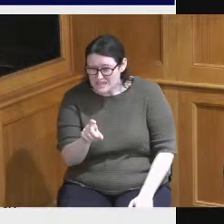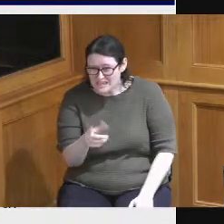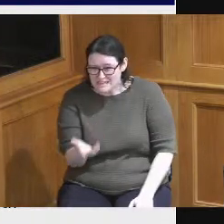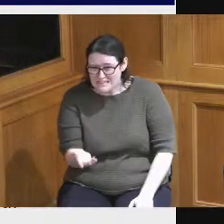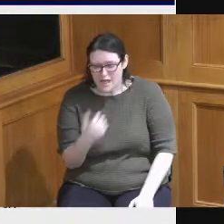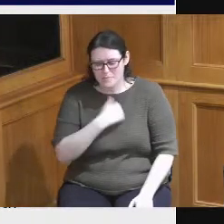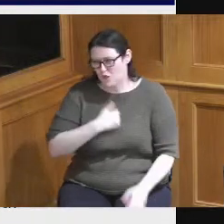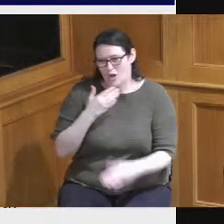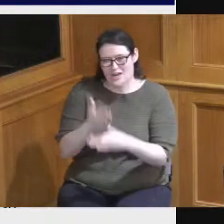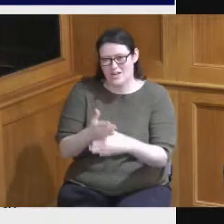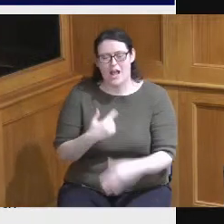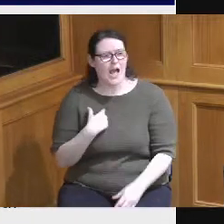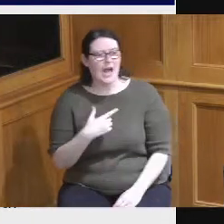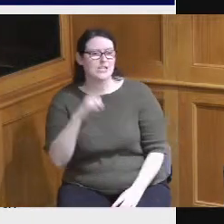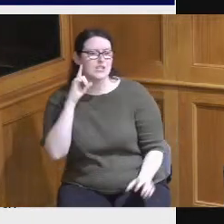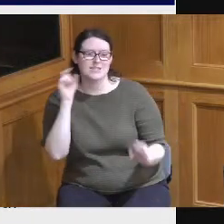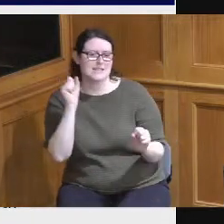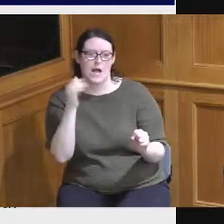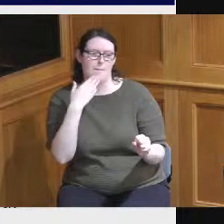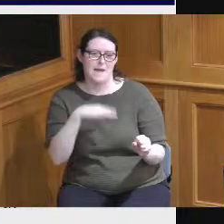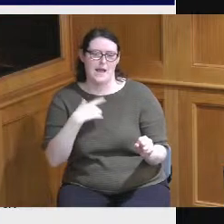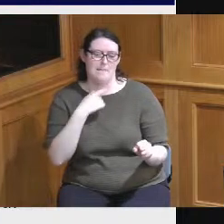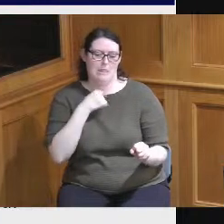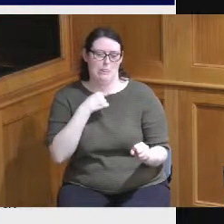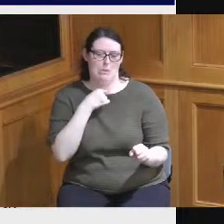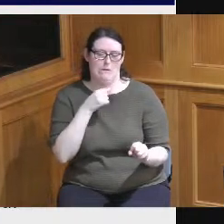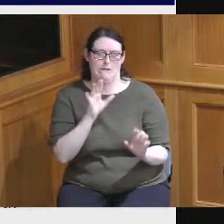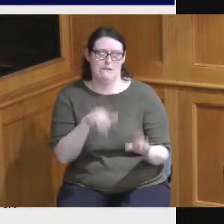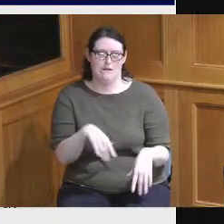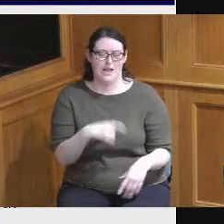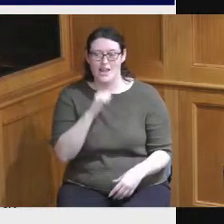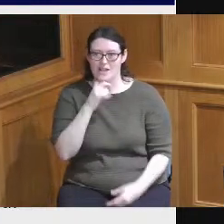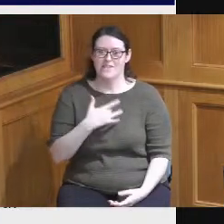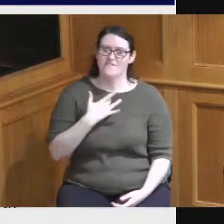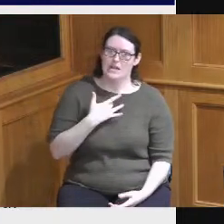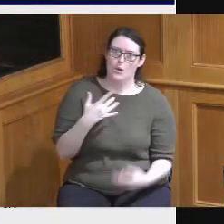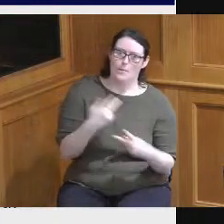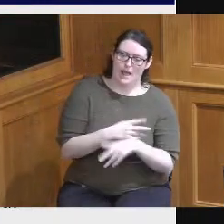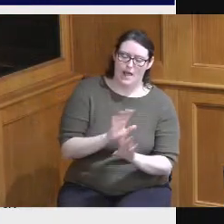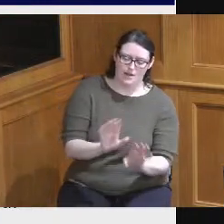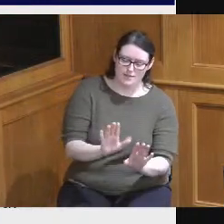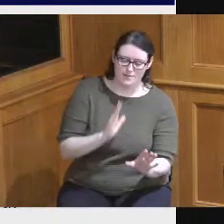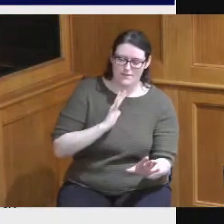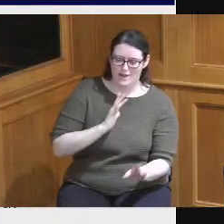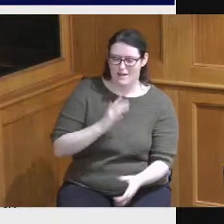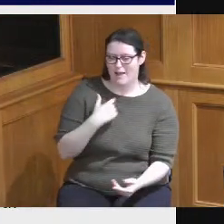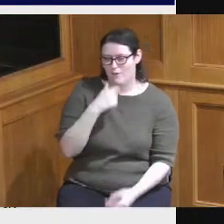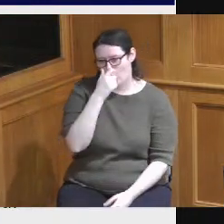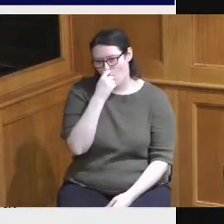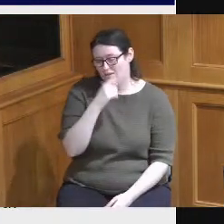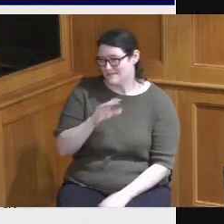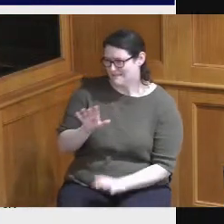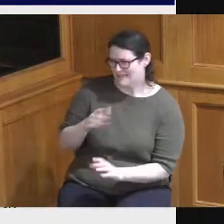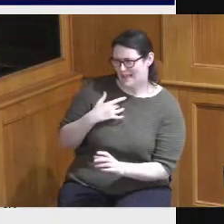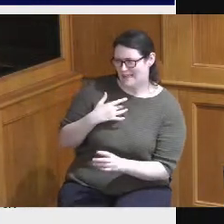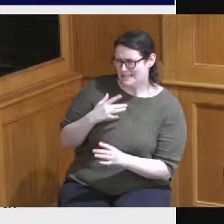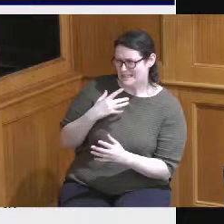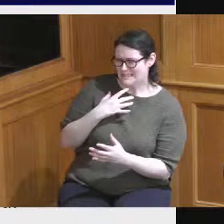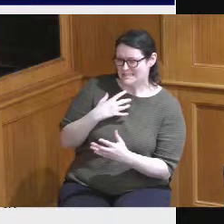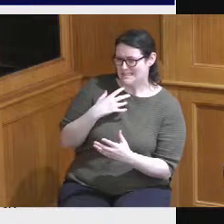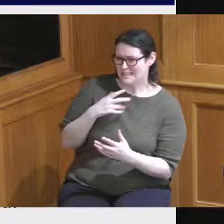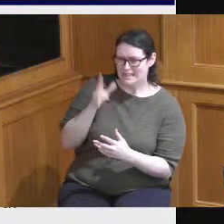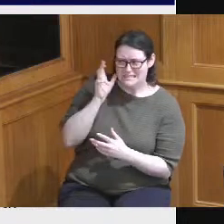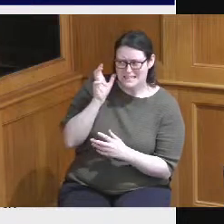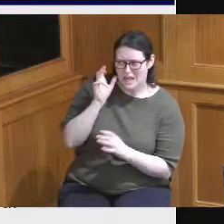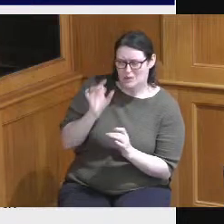I'm okay. I just sound bad. I don't feel bad. I had a cold. A very white voice.